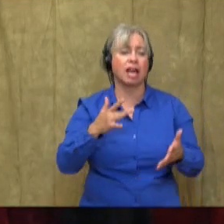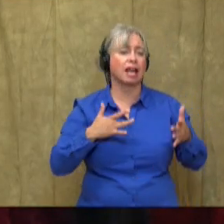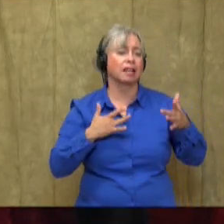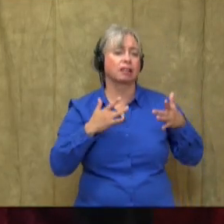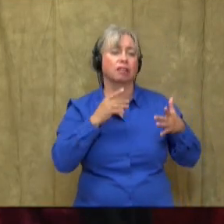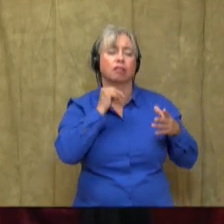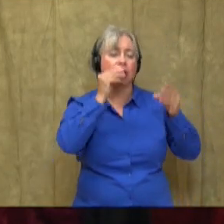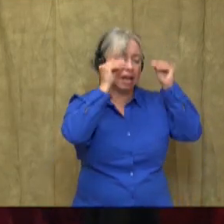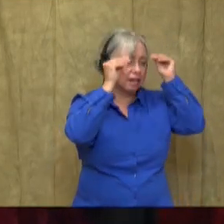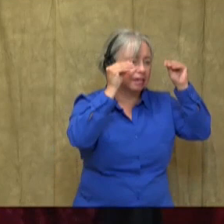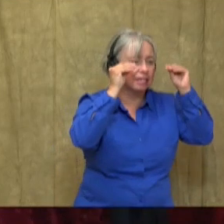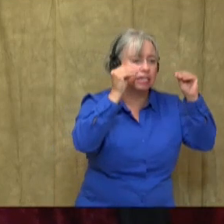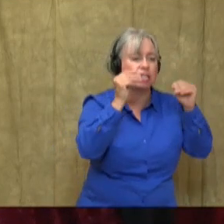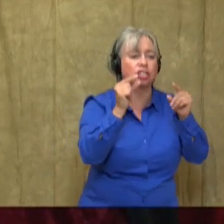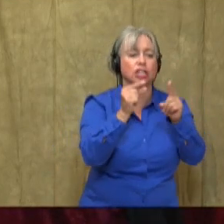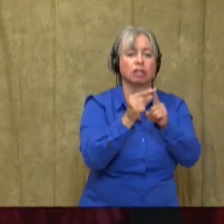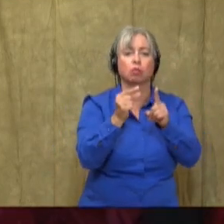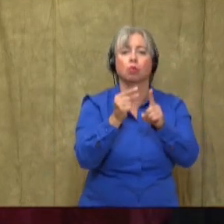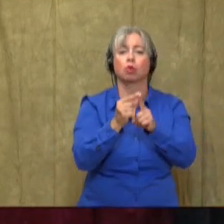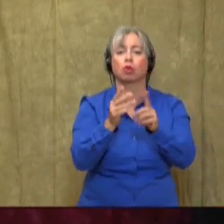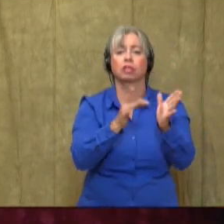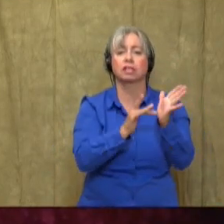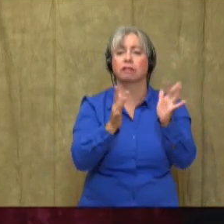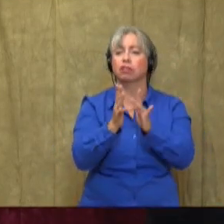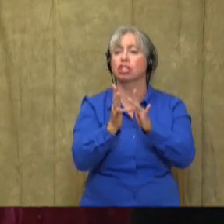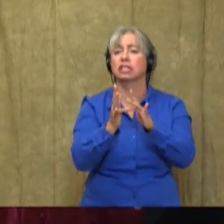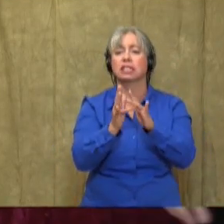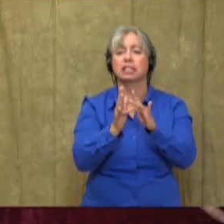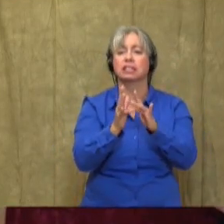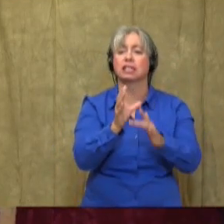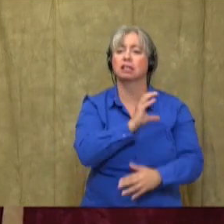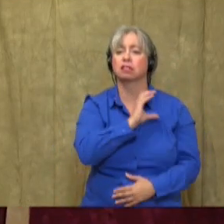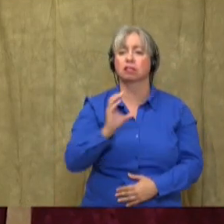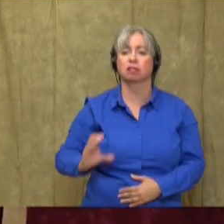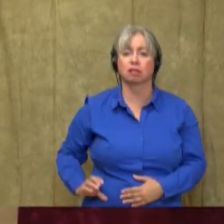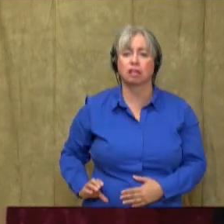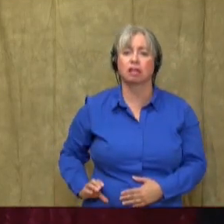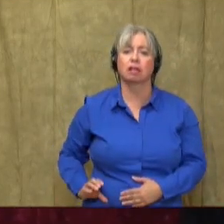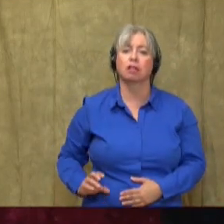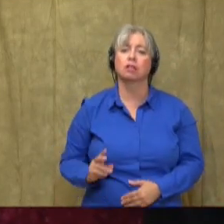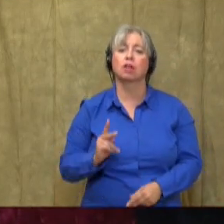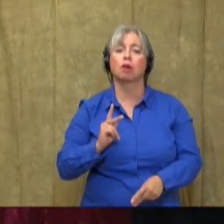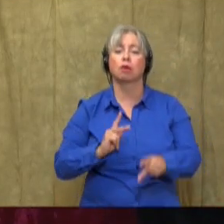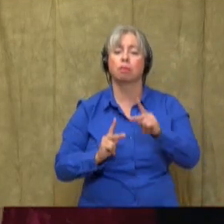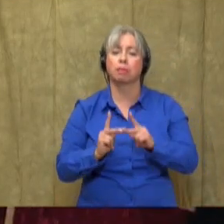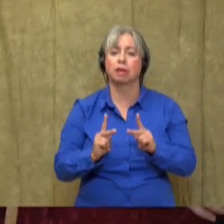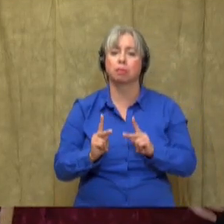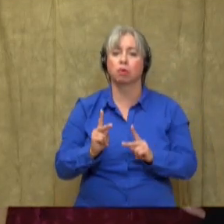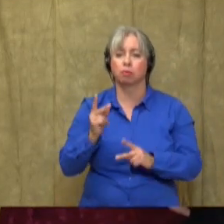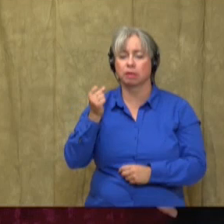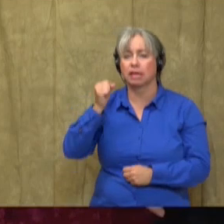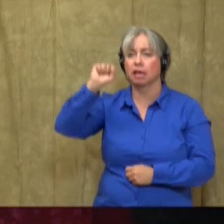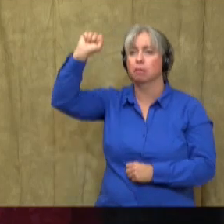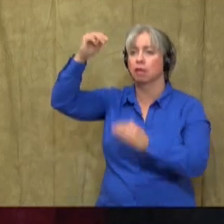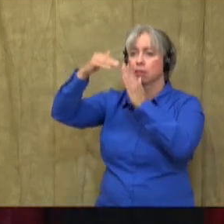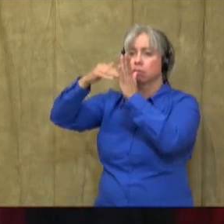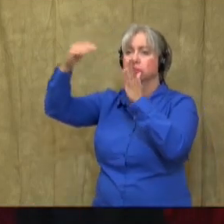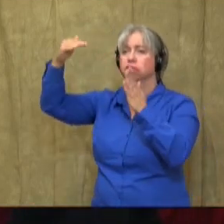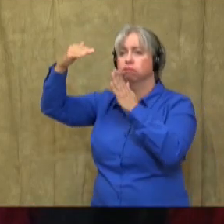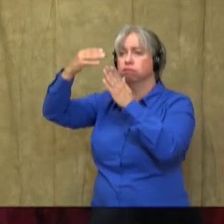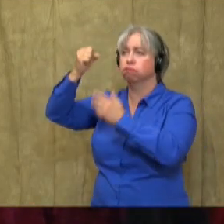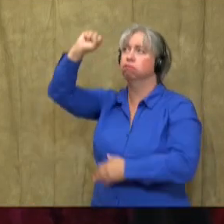Christ anymore. They're more worried about their power structure. So people became heretics. Well, heresy became a widespread